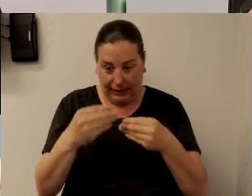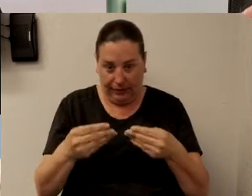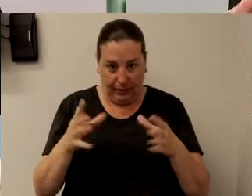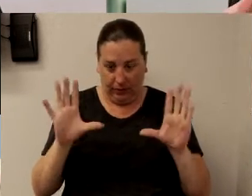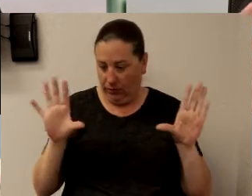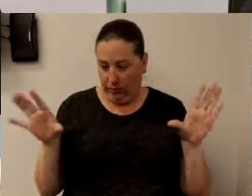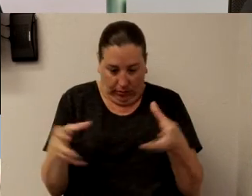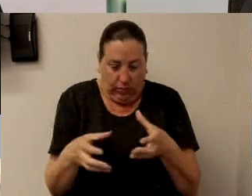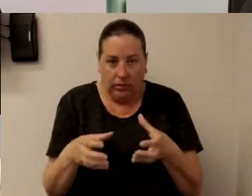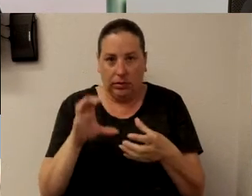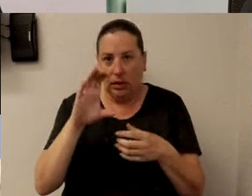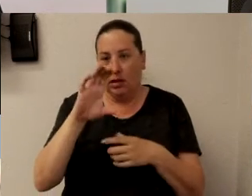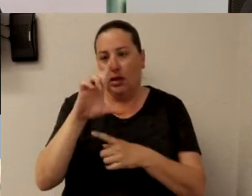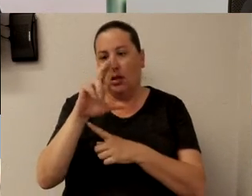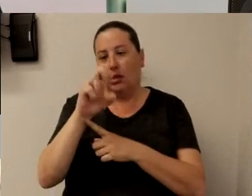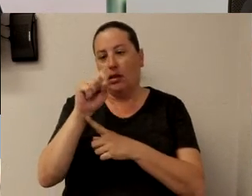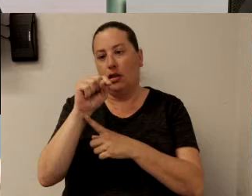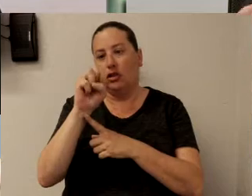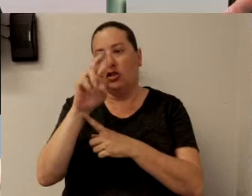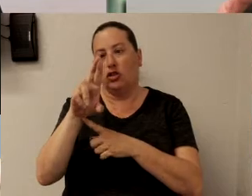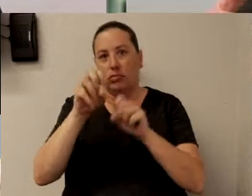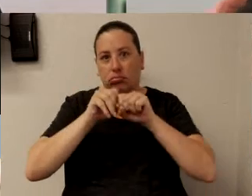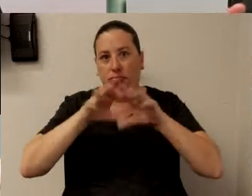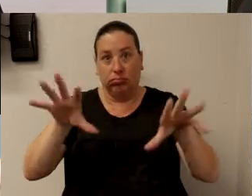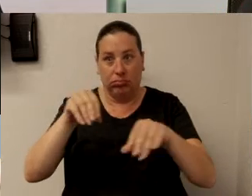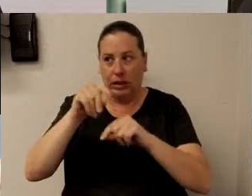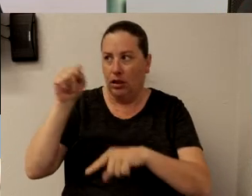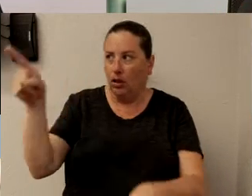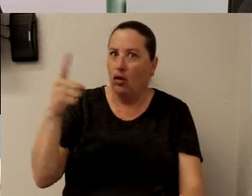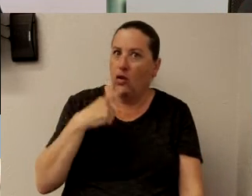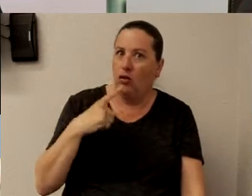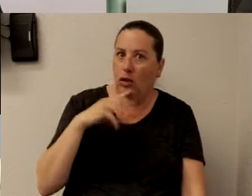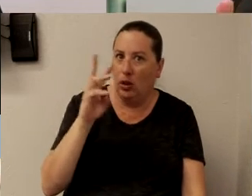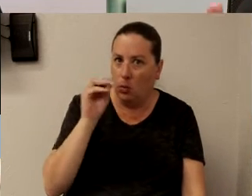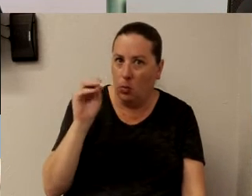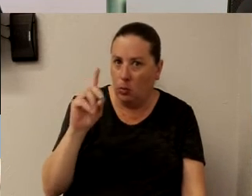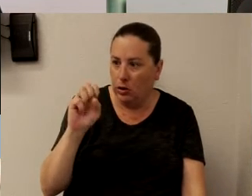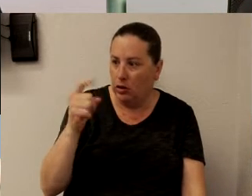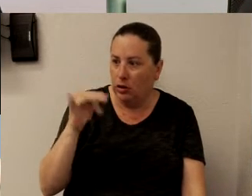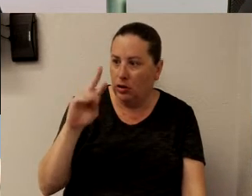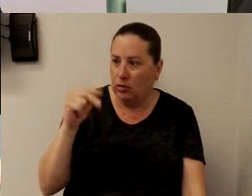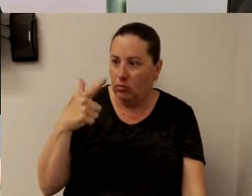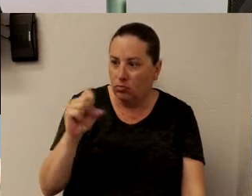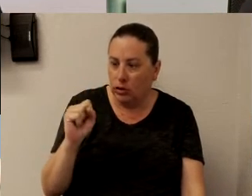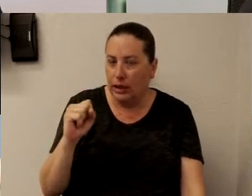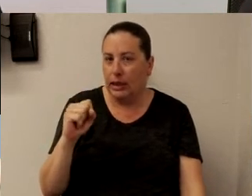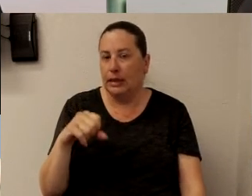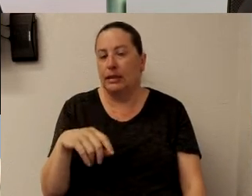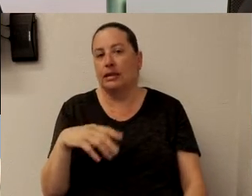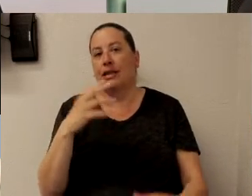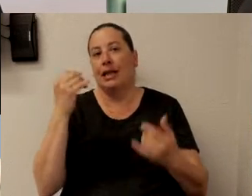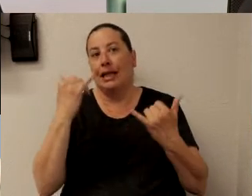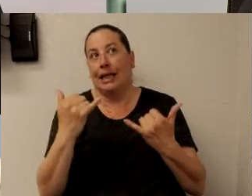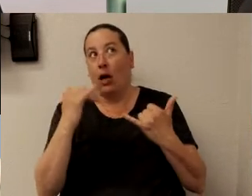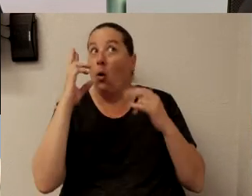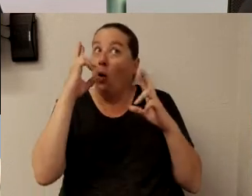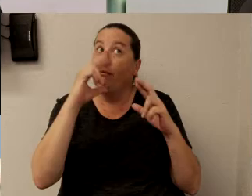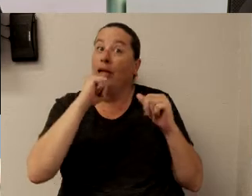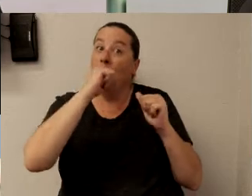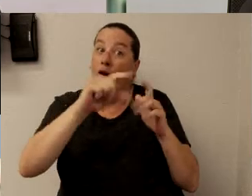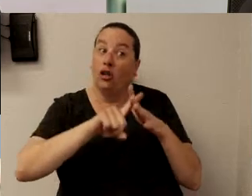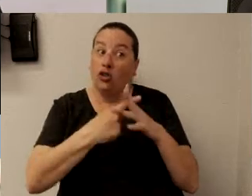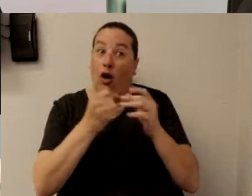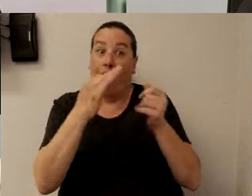clustered outbreak that we saw at Redwood Springs, and then now hopefully isn't the start of a larger outbreak, but with